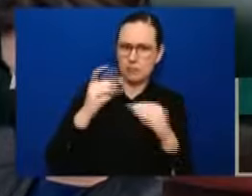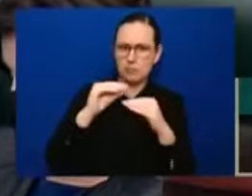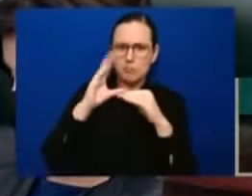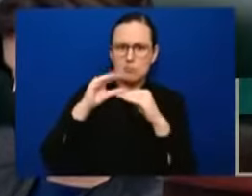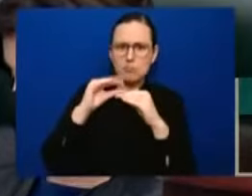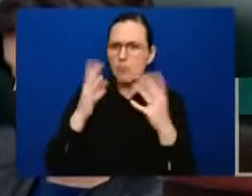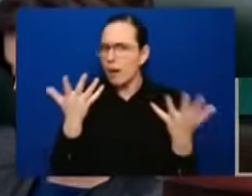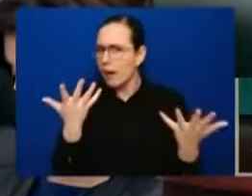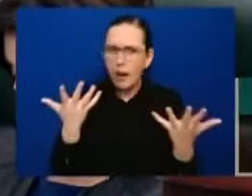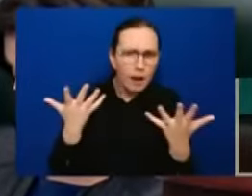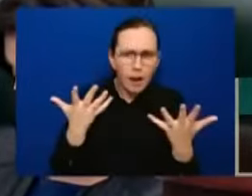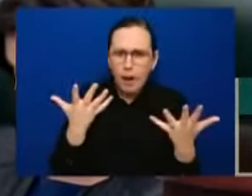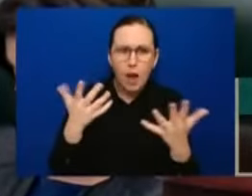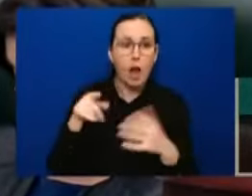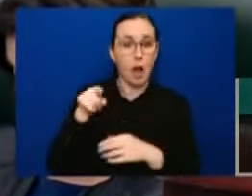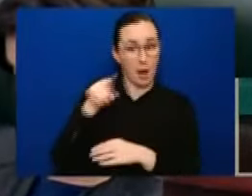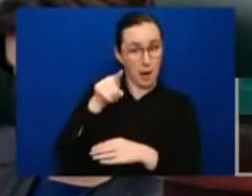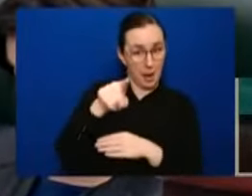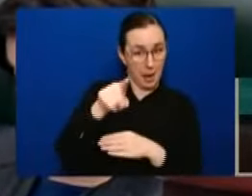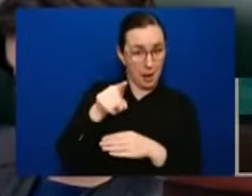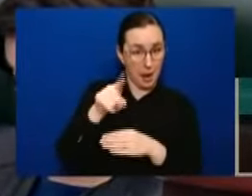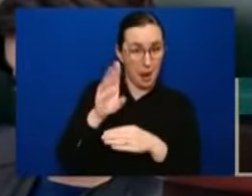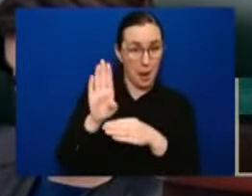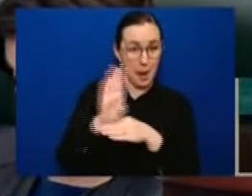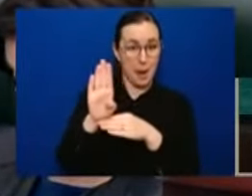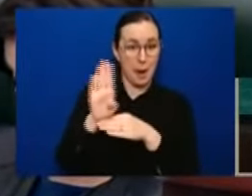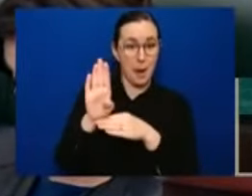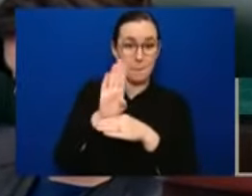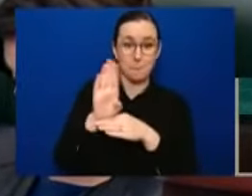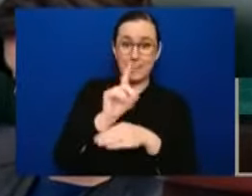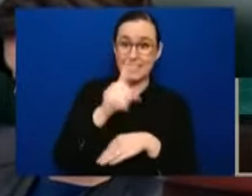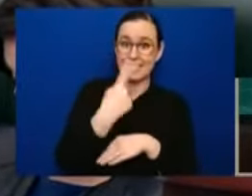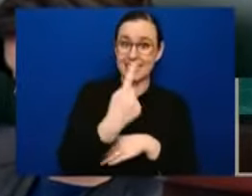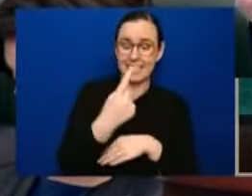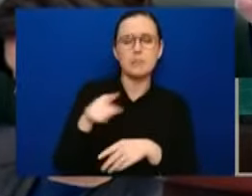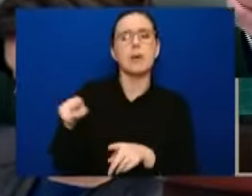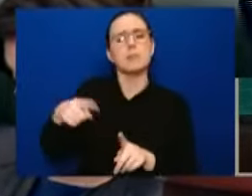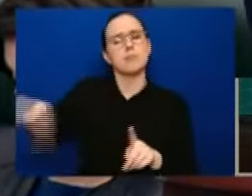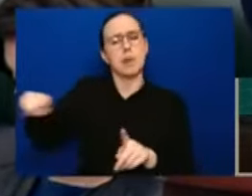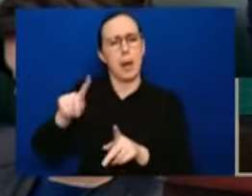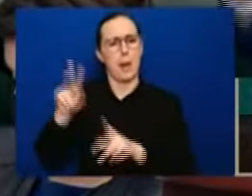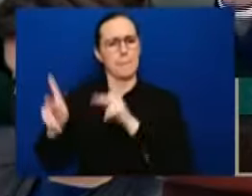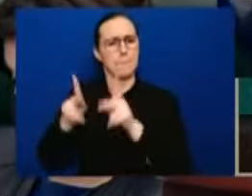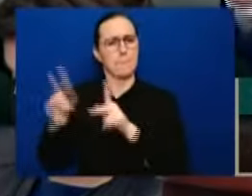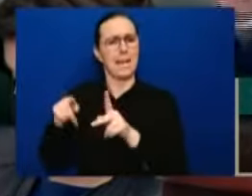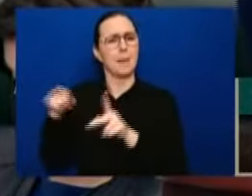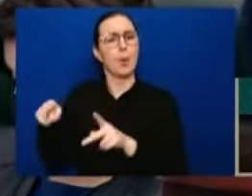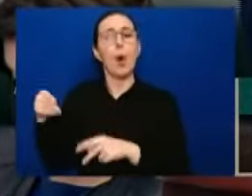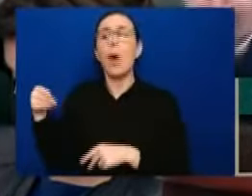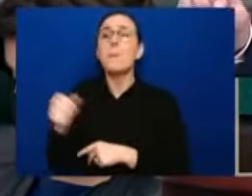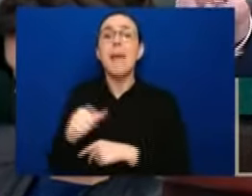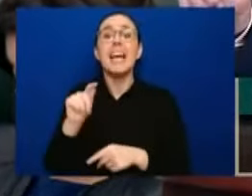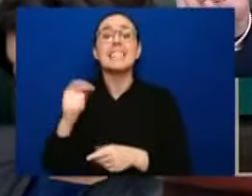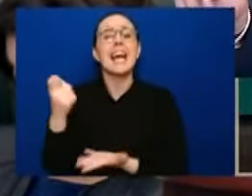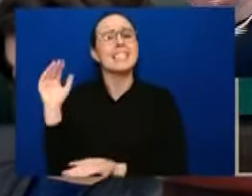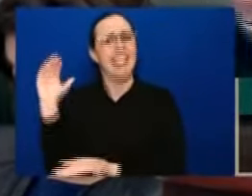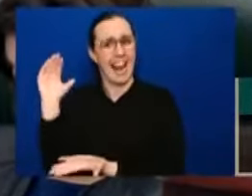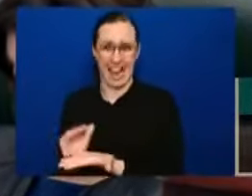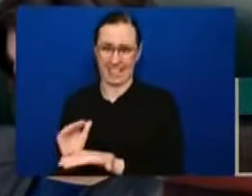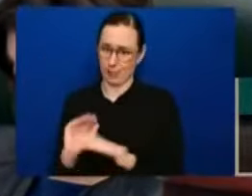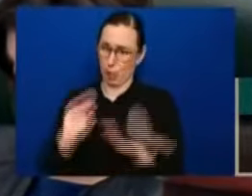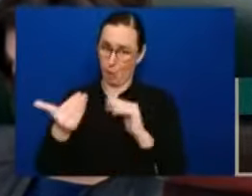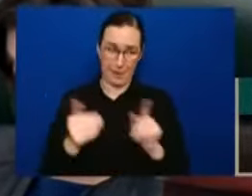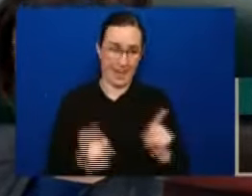than any other province, with low personal income tax and no provincial sales tax, payroll tax, or health care